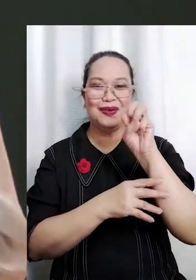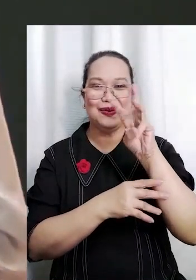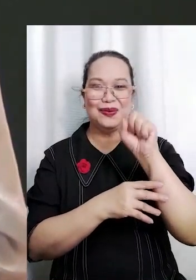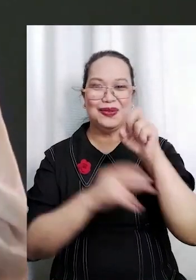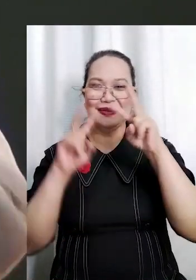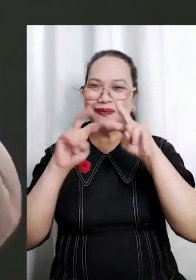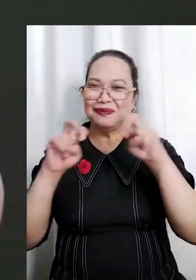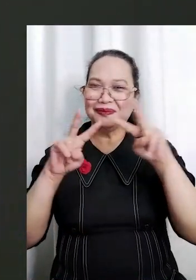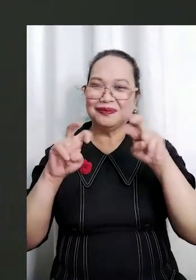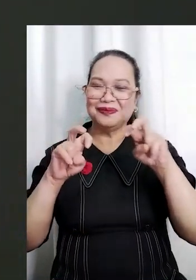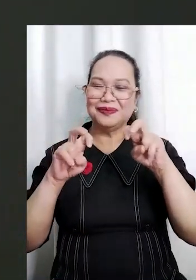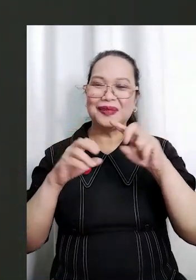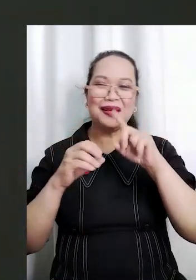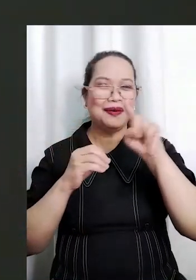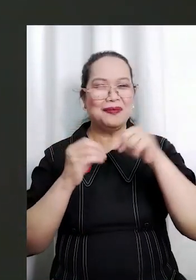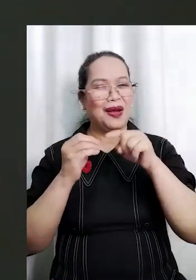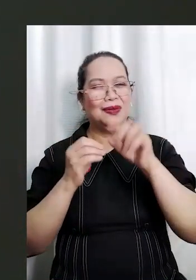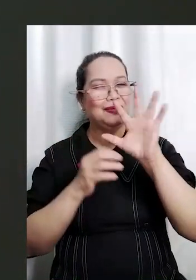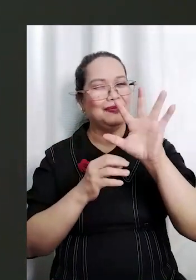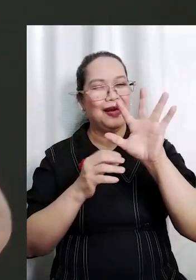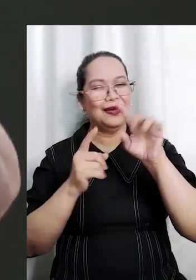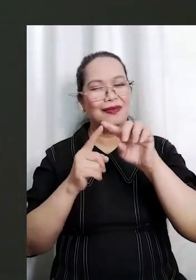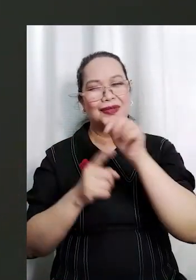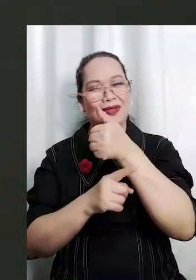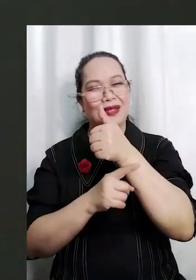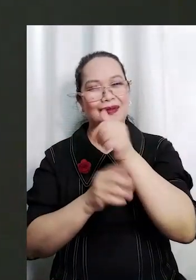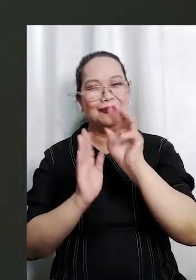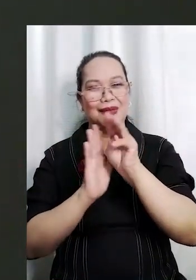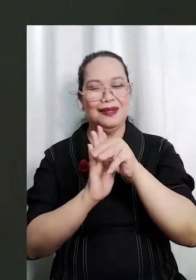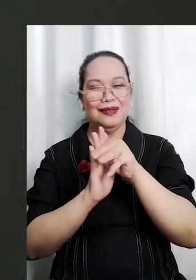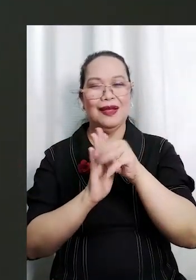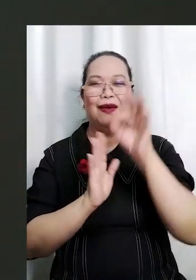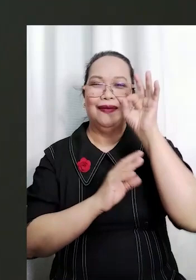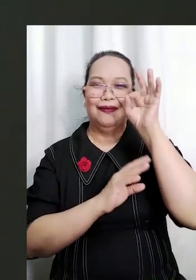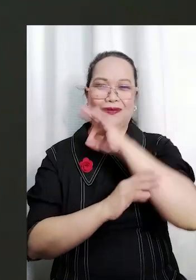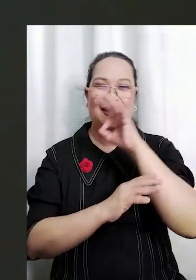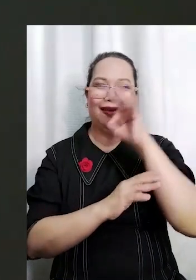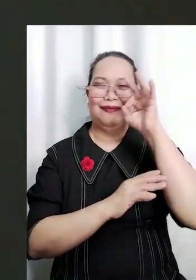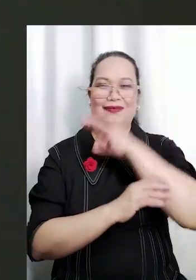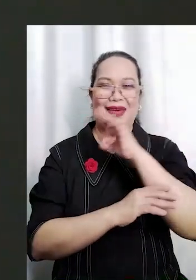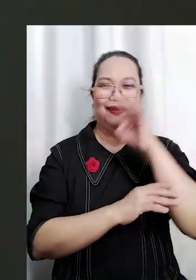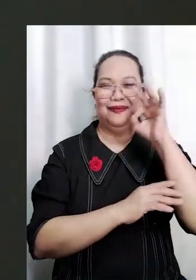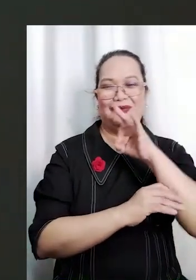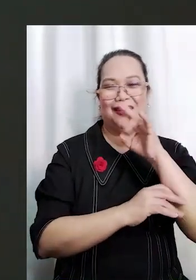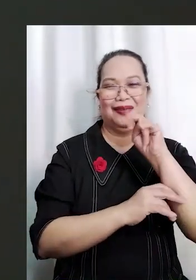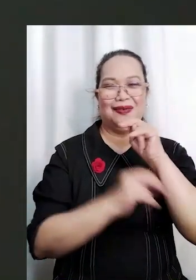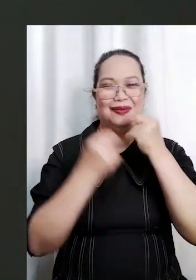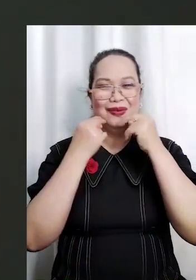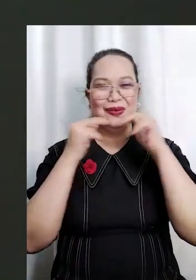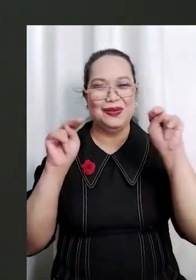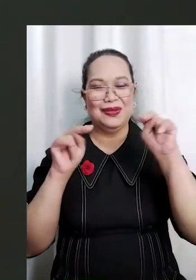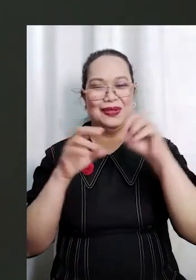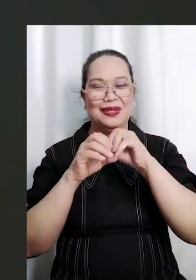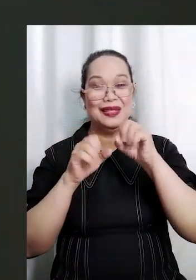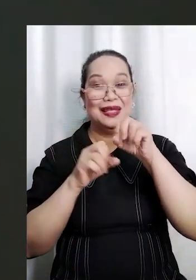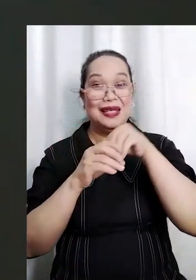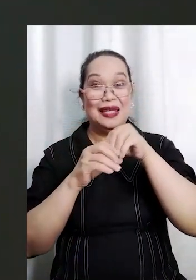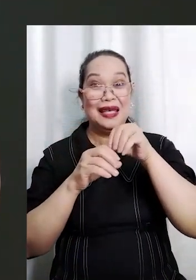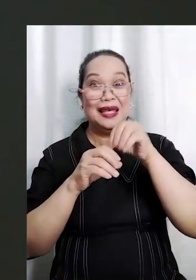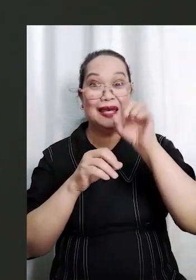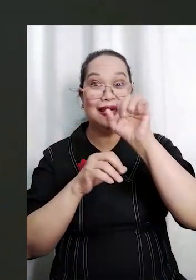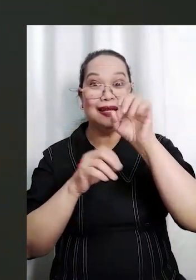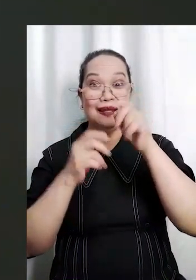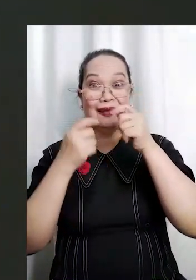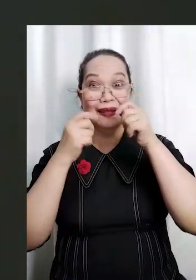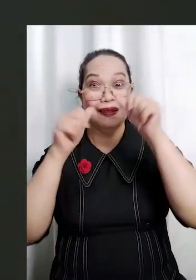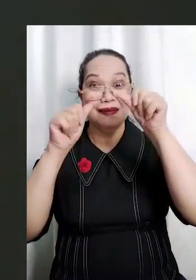analysis. Mga 5 to 10 minutes lang. Titignan po namin yung mga isa sa mga fake news na umiikot sa social media